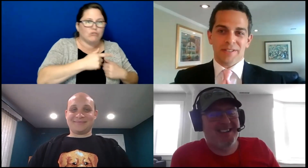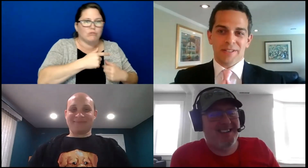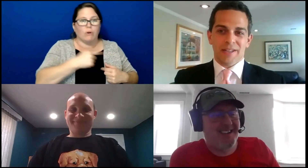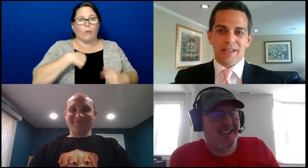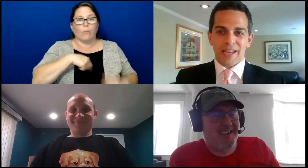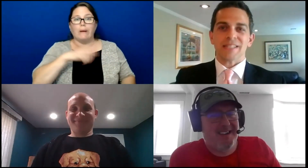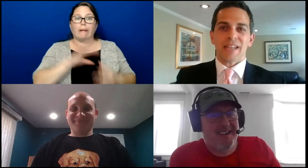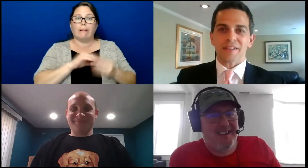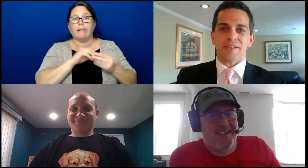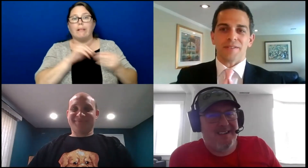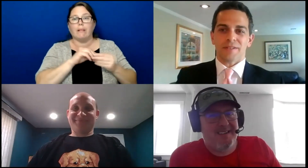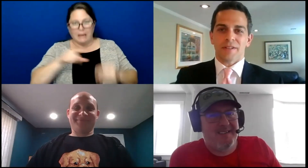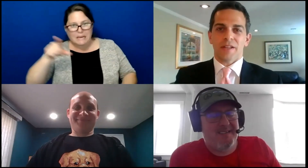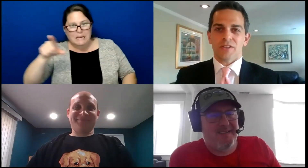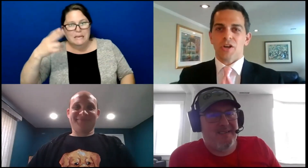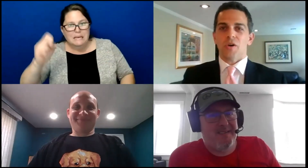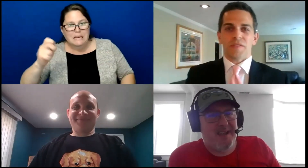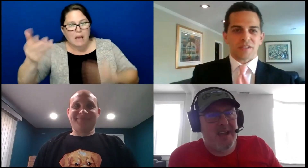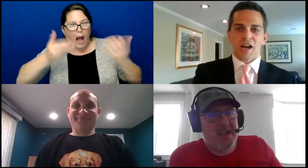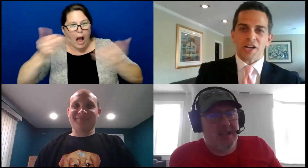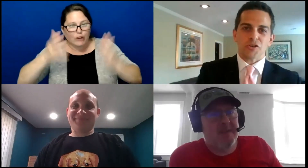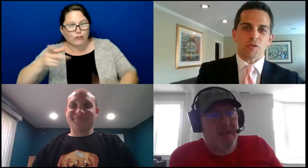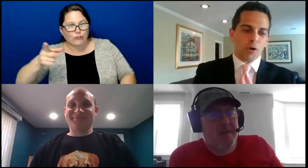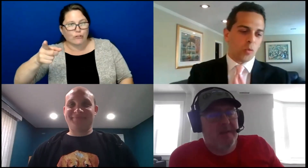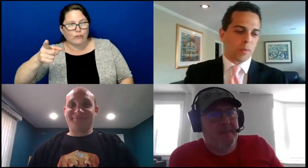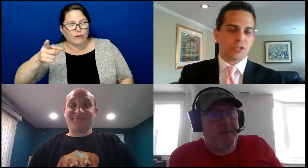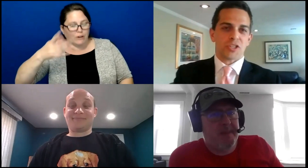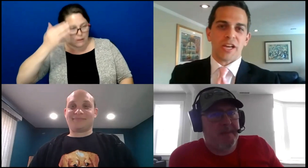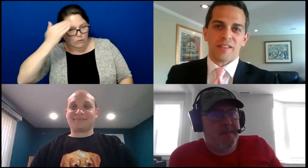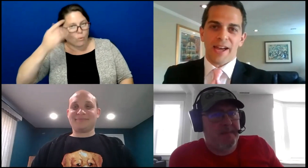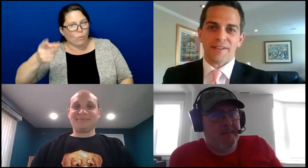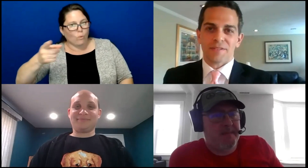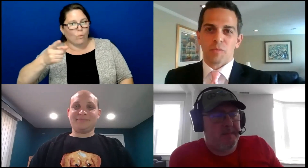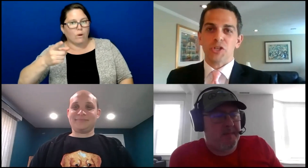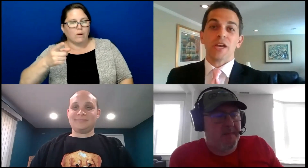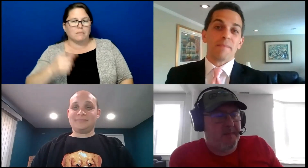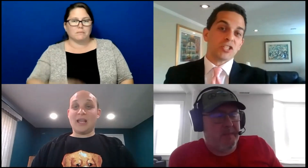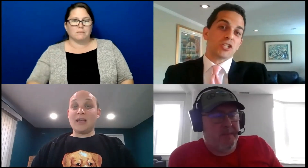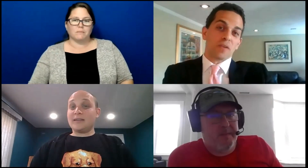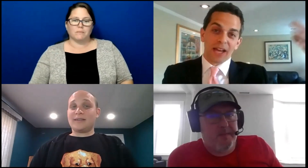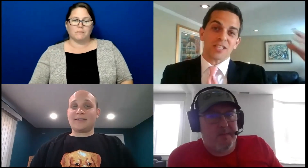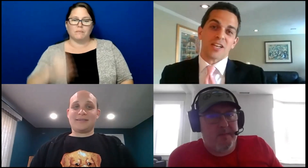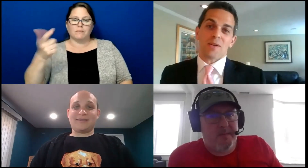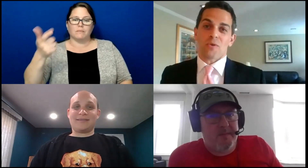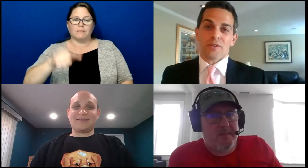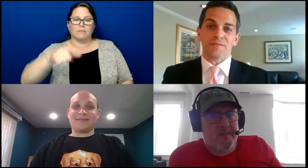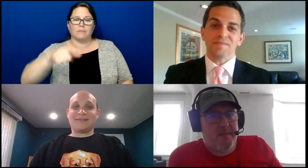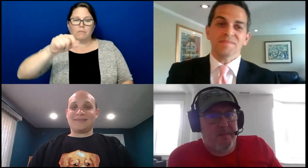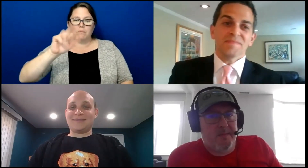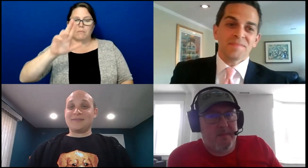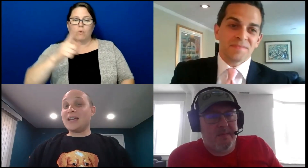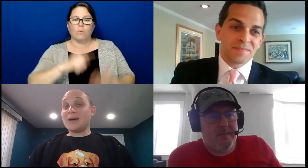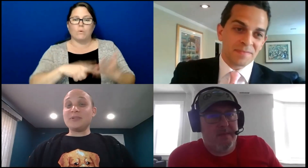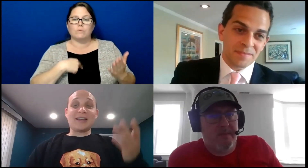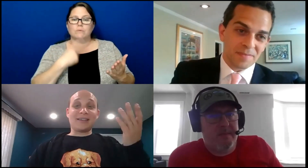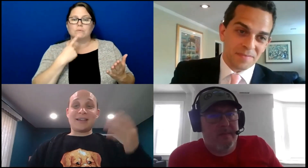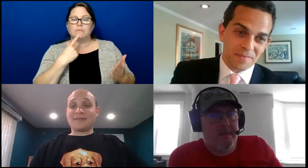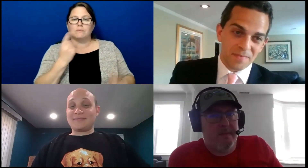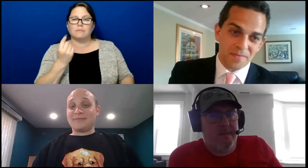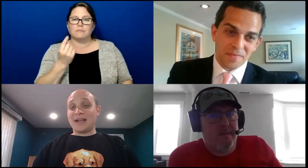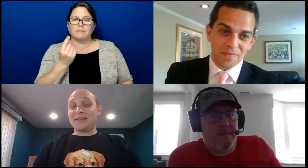you. He's telling you. So that's the honest truth. Paul, what would you say to that when you get messages from the outside world? Yeah, I